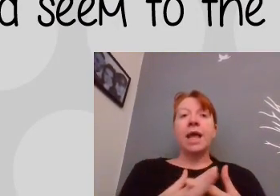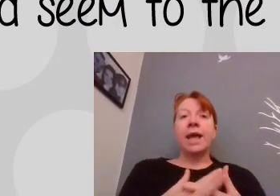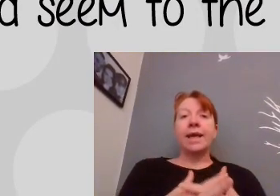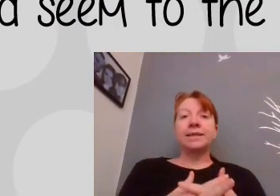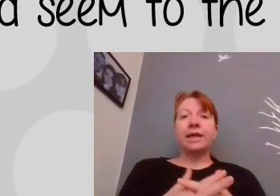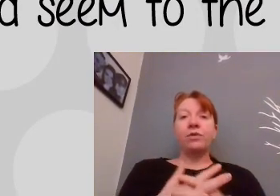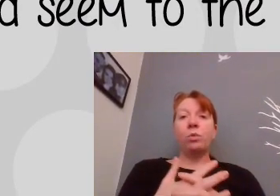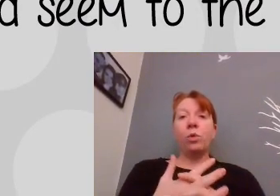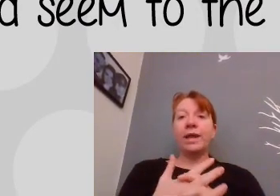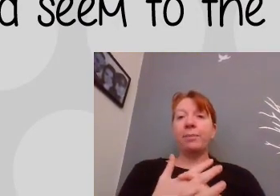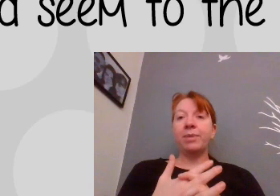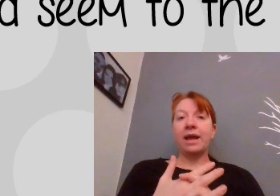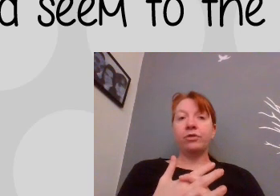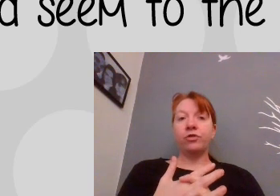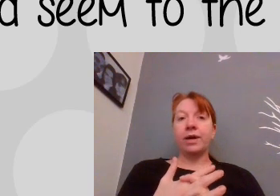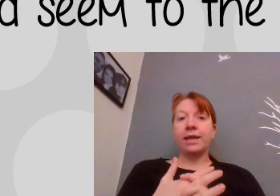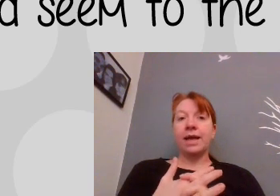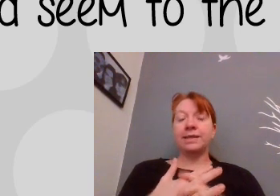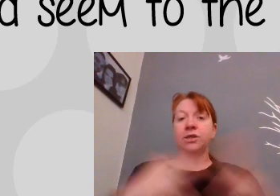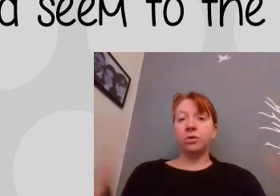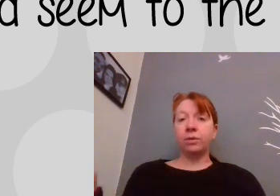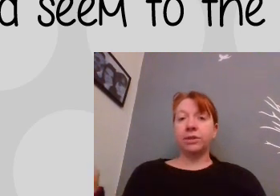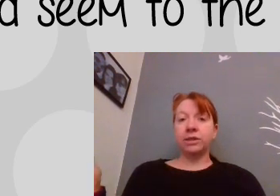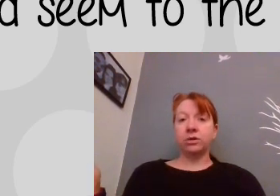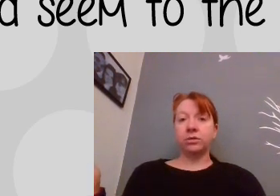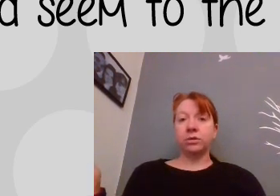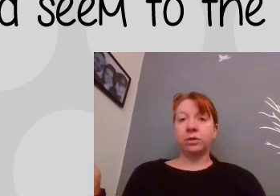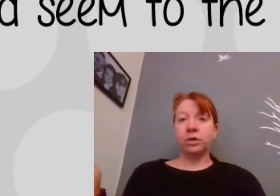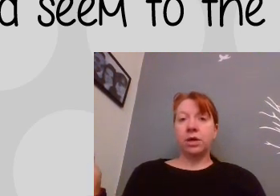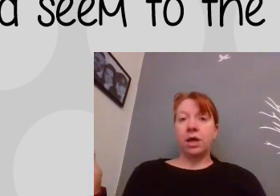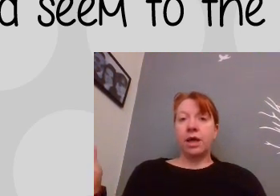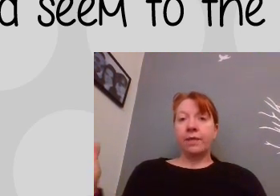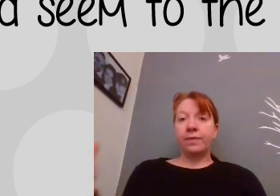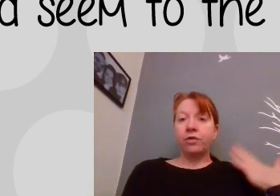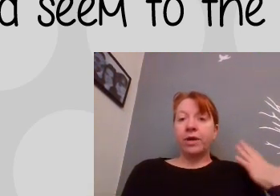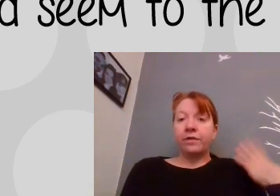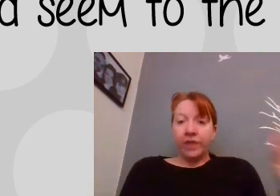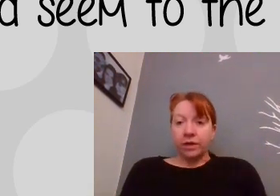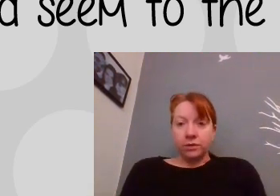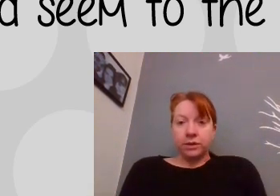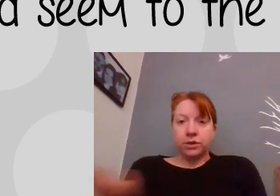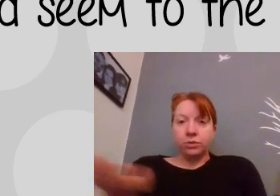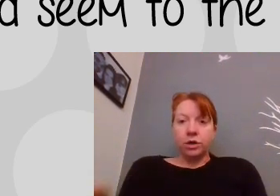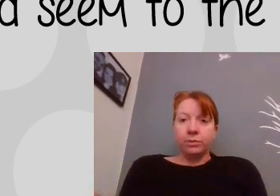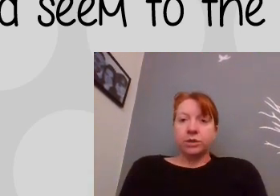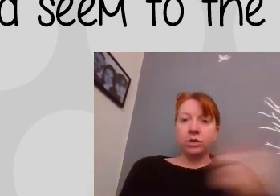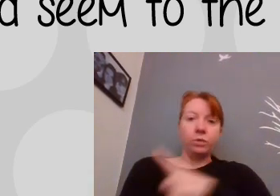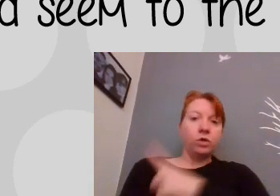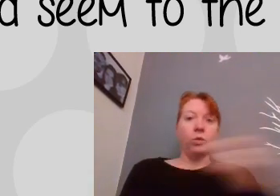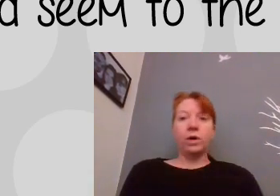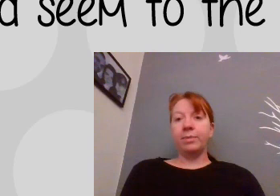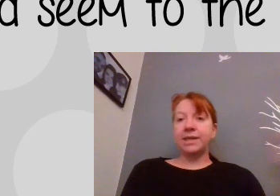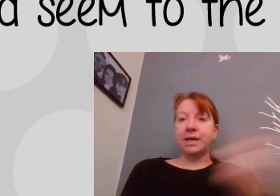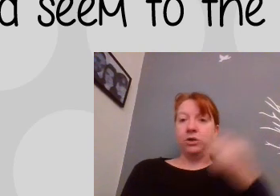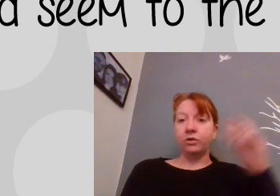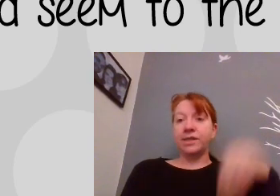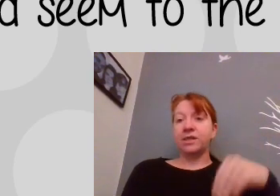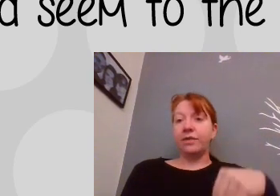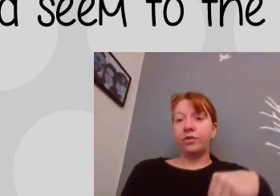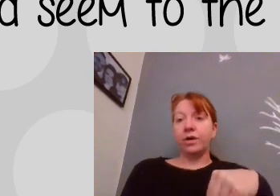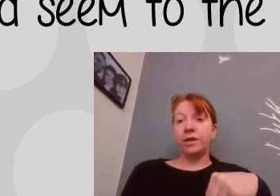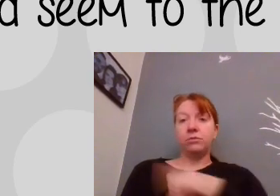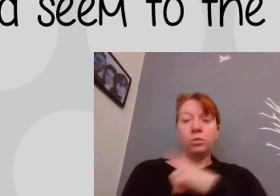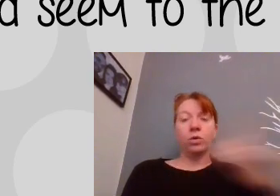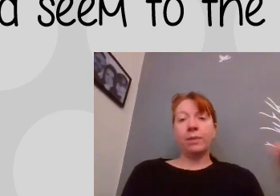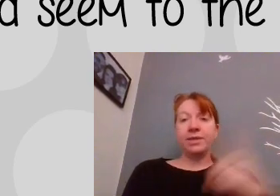this is if you're walking up and down a train and it's 2 kilometers long, the train feels 2 kilometers long when you walk up and down it. You're